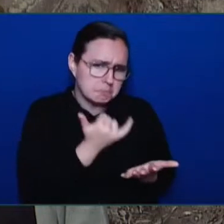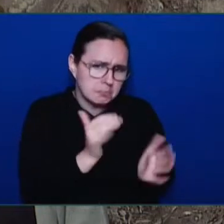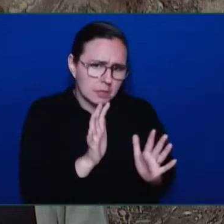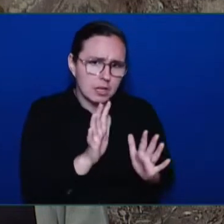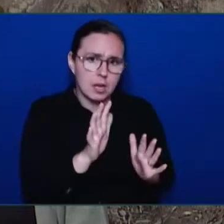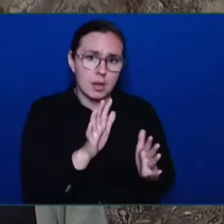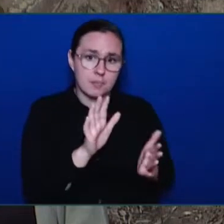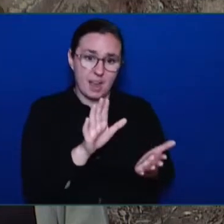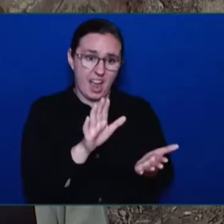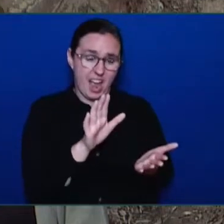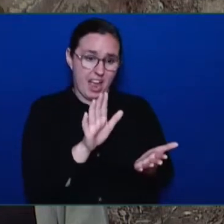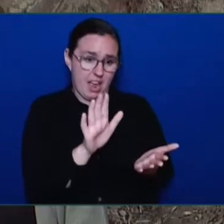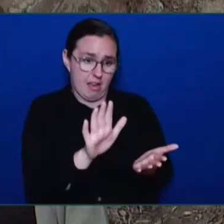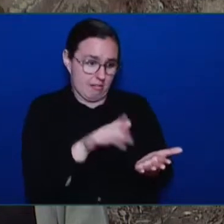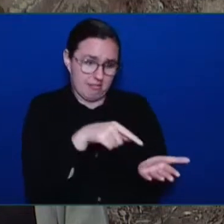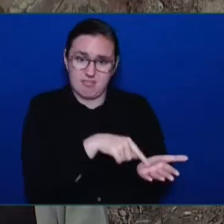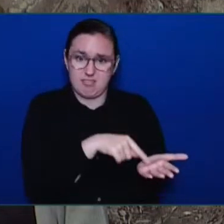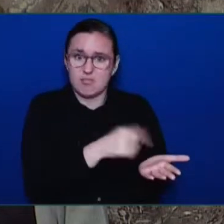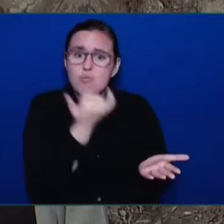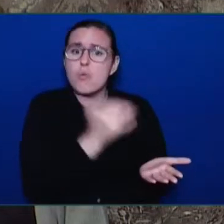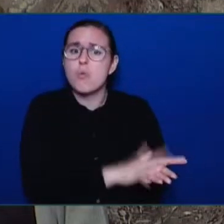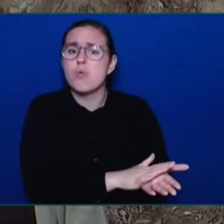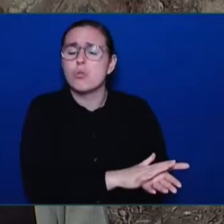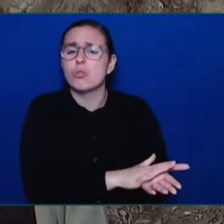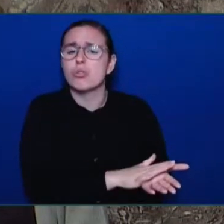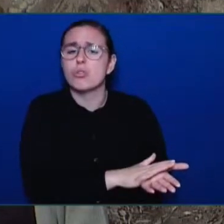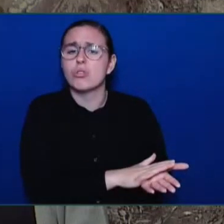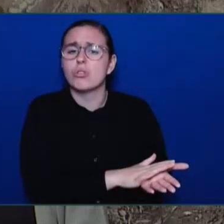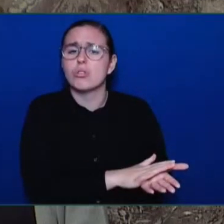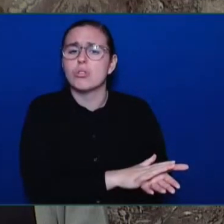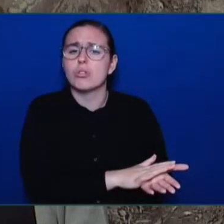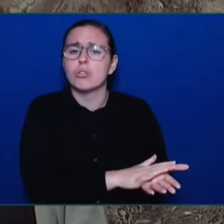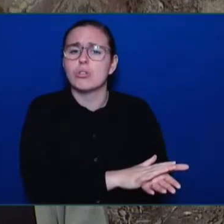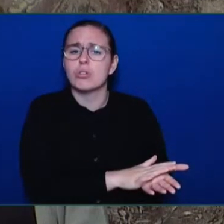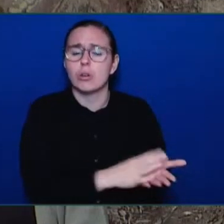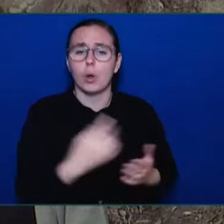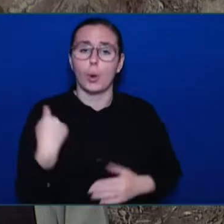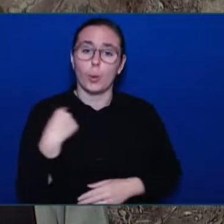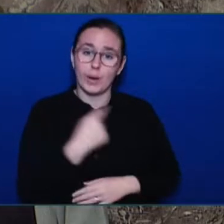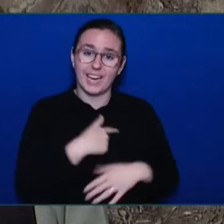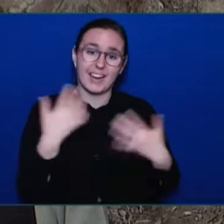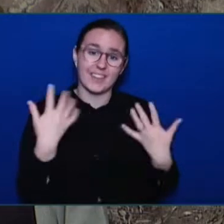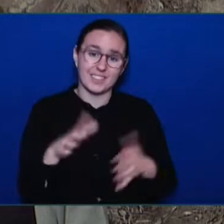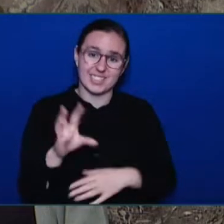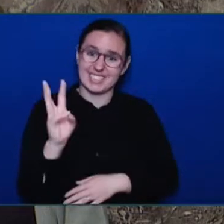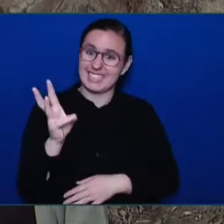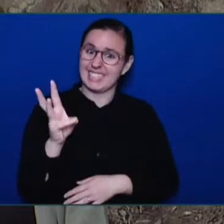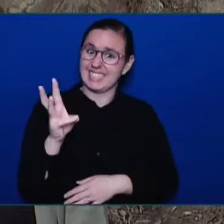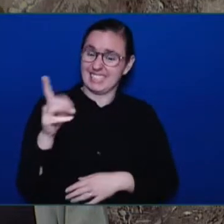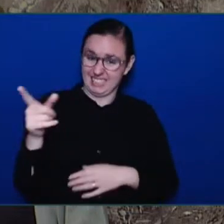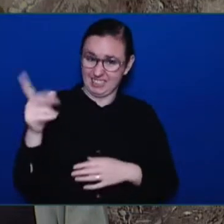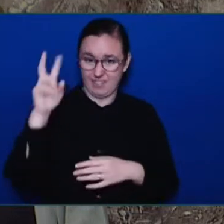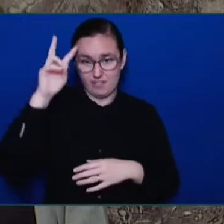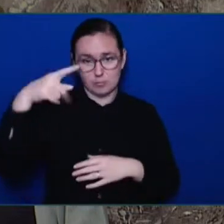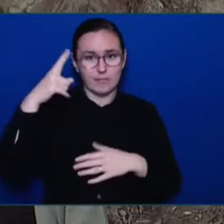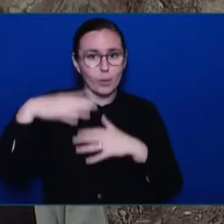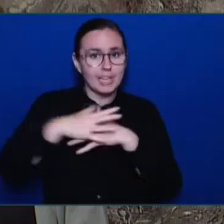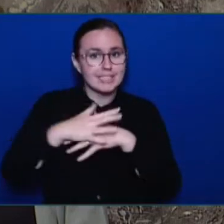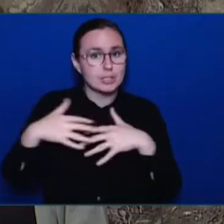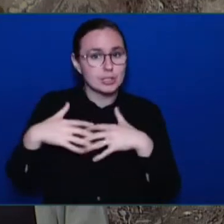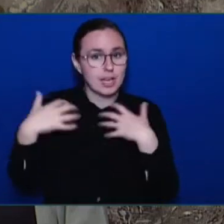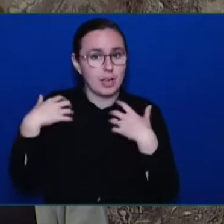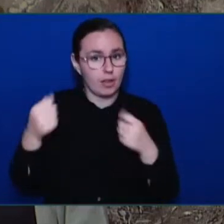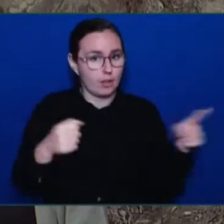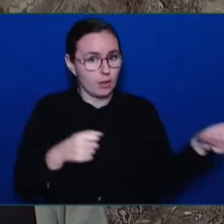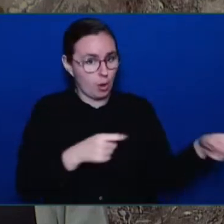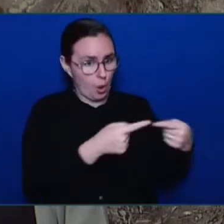fact, Honourable Speaker, we have added 6 vice presidents for Indigenous health, and an initiative supported by the opposition, as I understand it, and supported